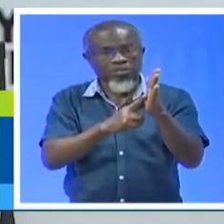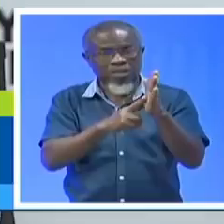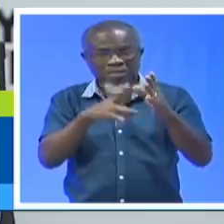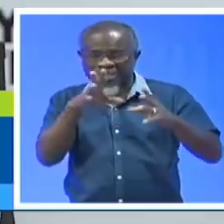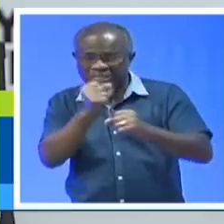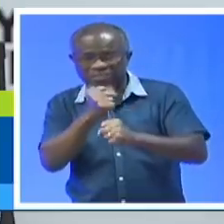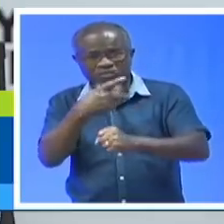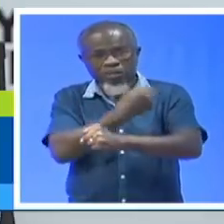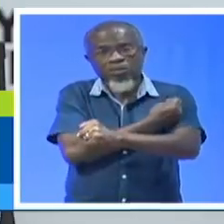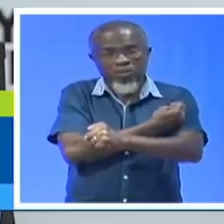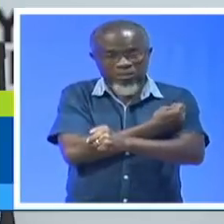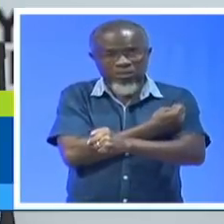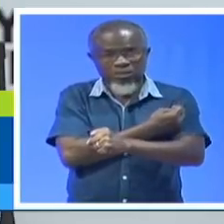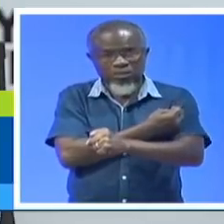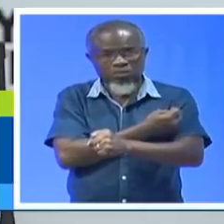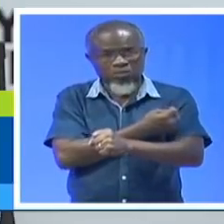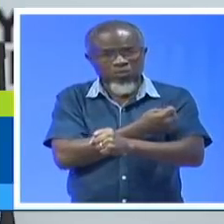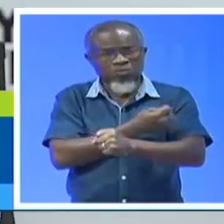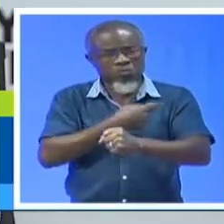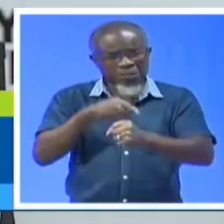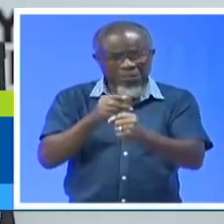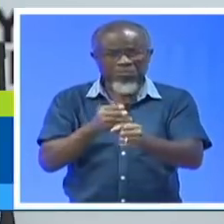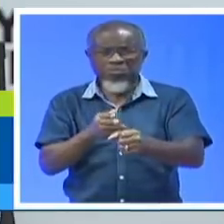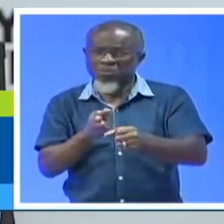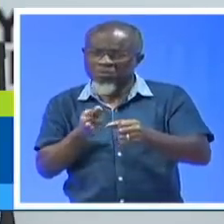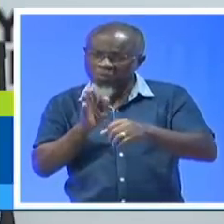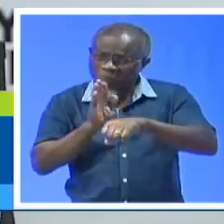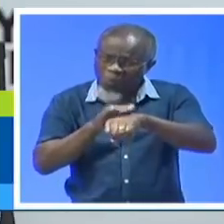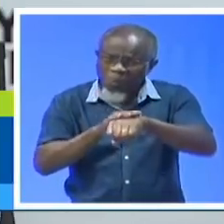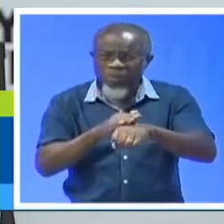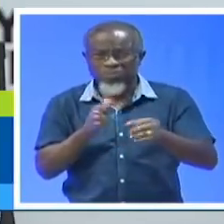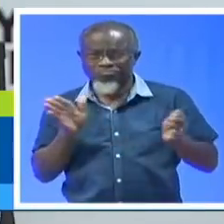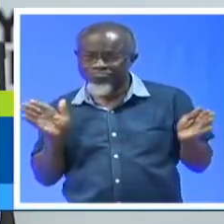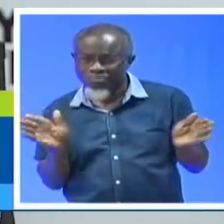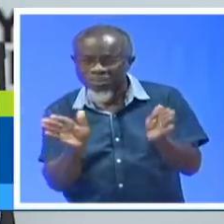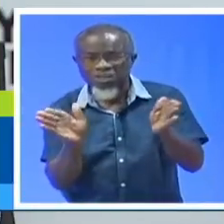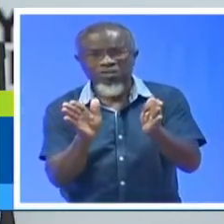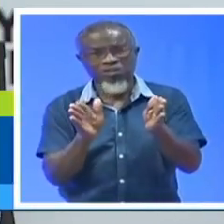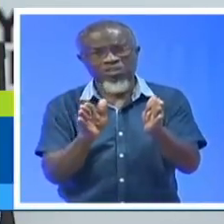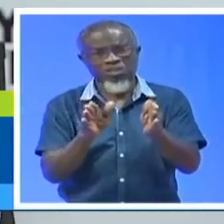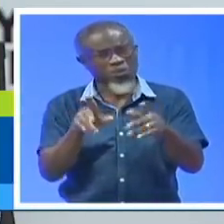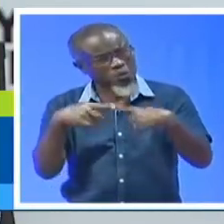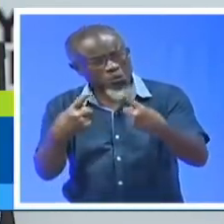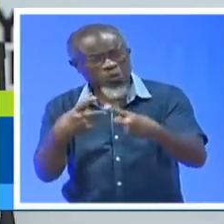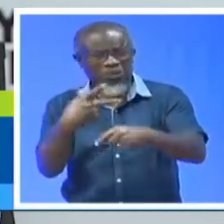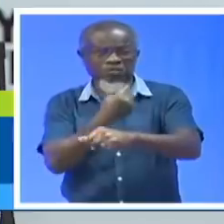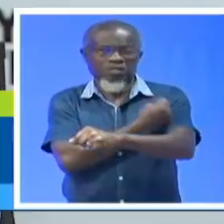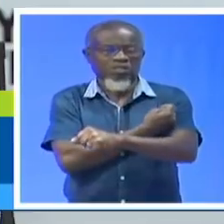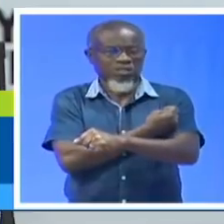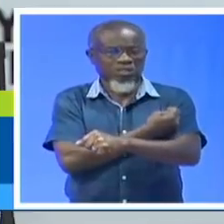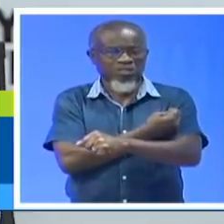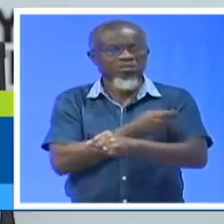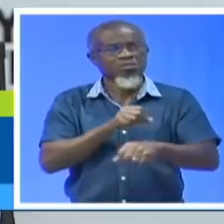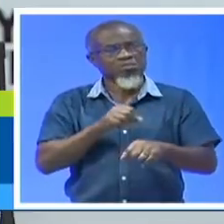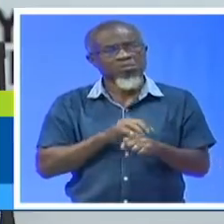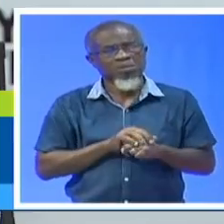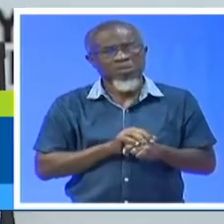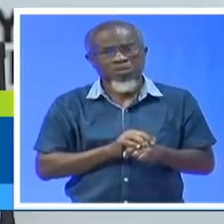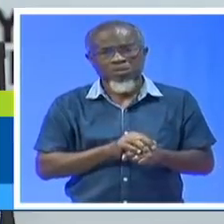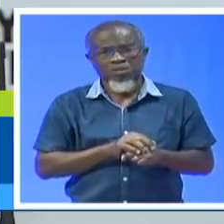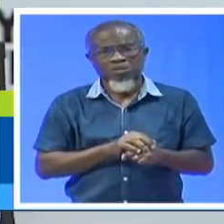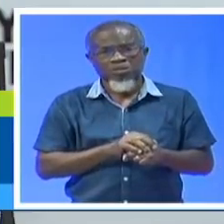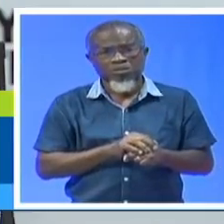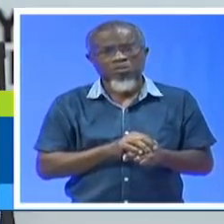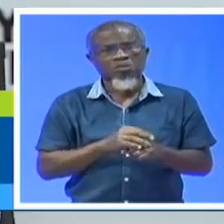urging, appealing, begging, imploring of people to get vaccinated. So to answer that question, the